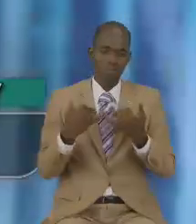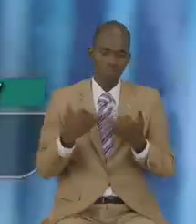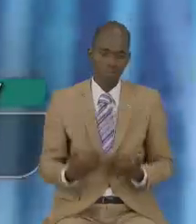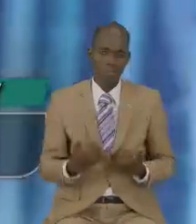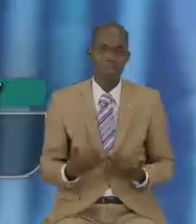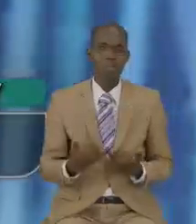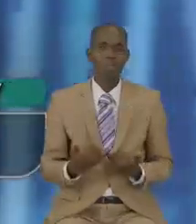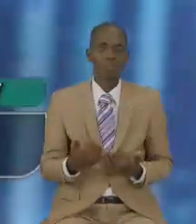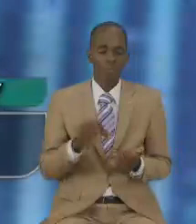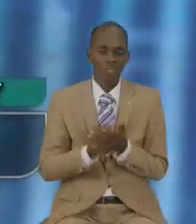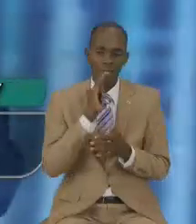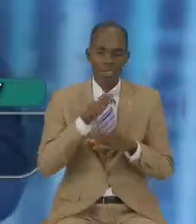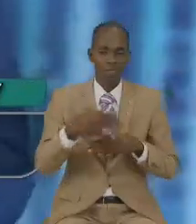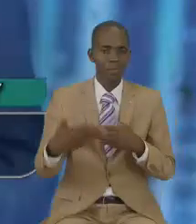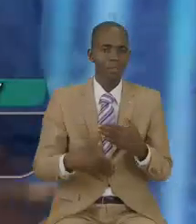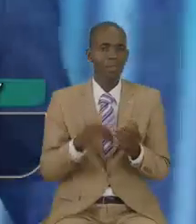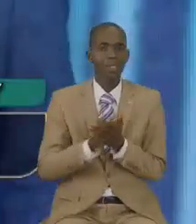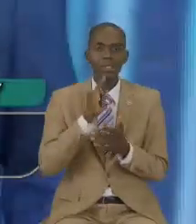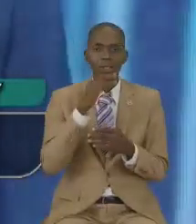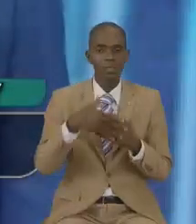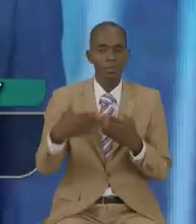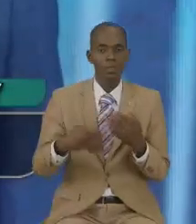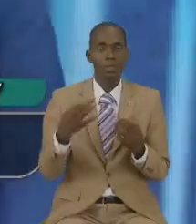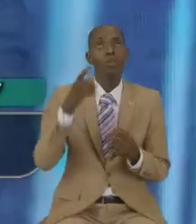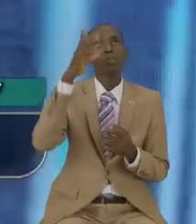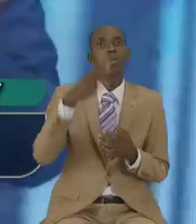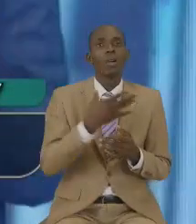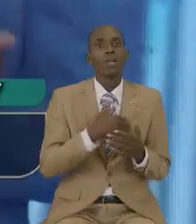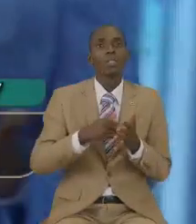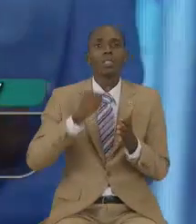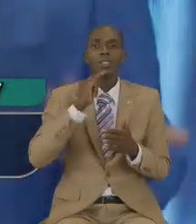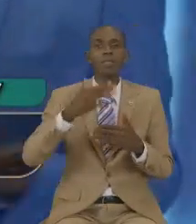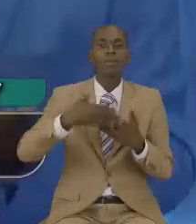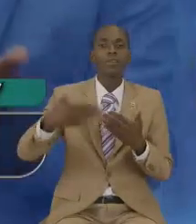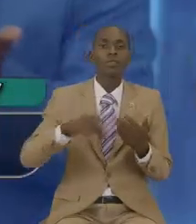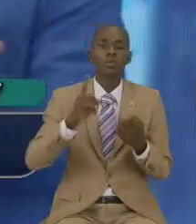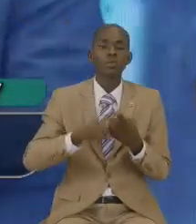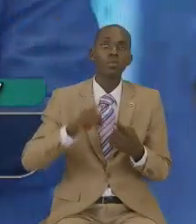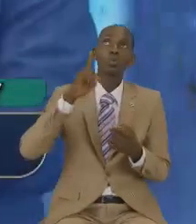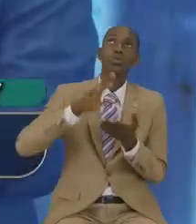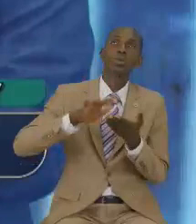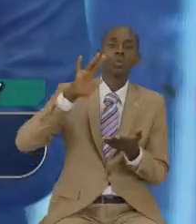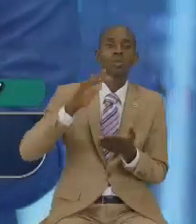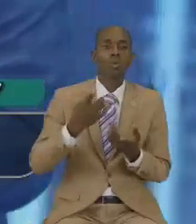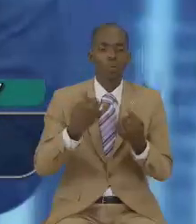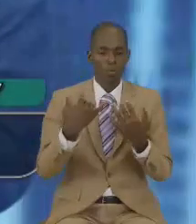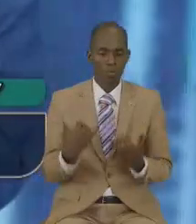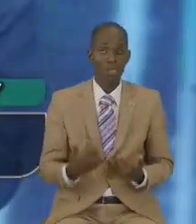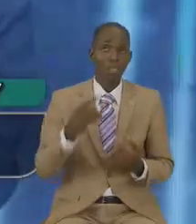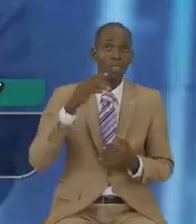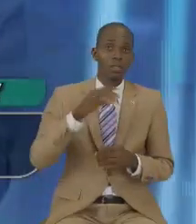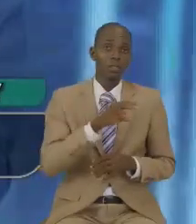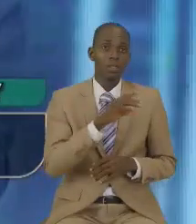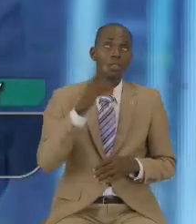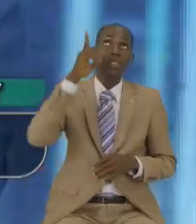That's the invitation. The invitation of God. And it's inviting you to glory. It says, come now. He dwells in glory.